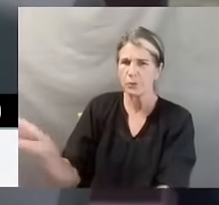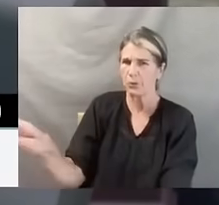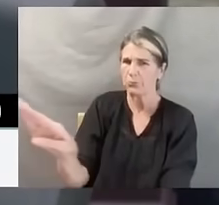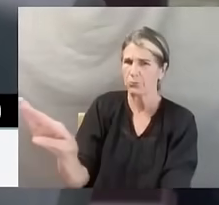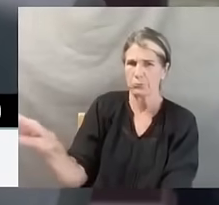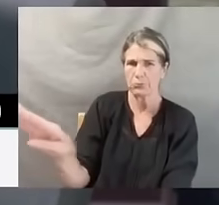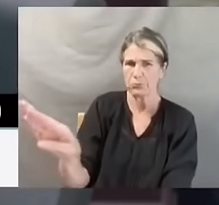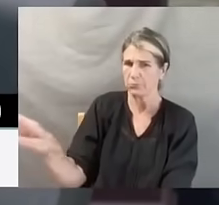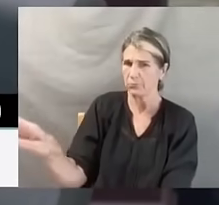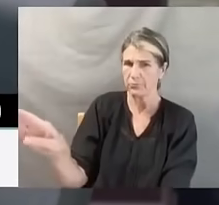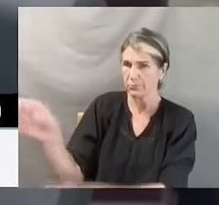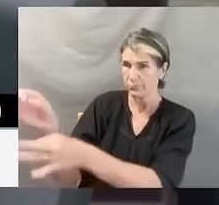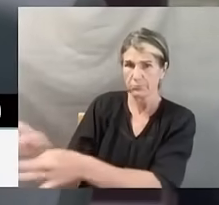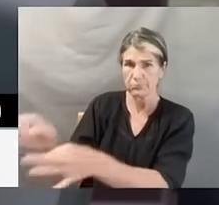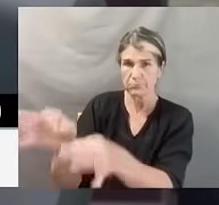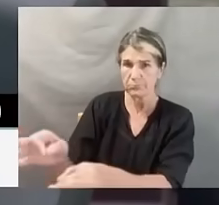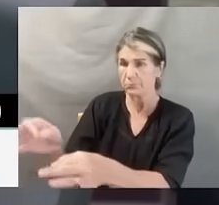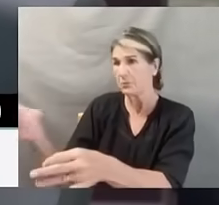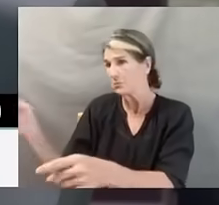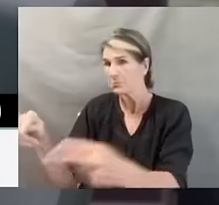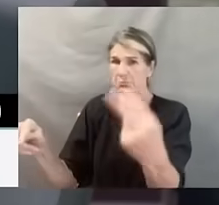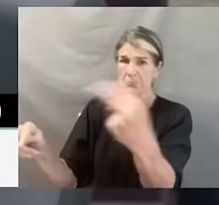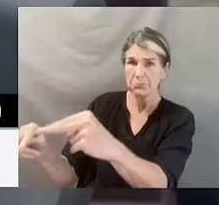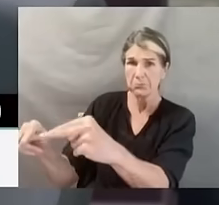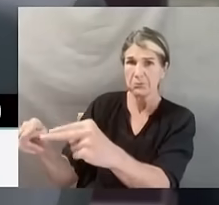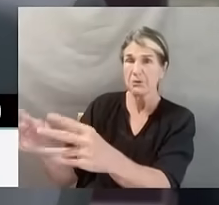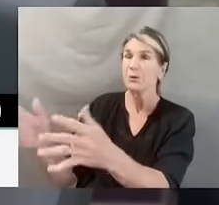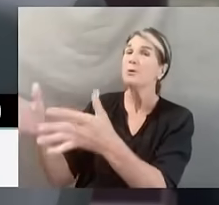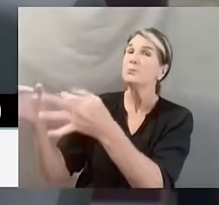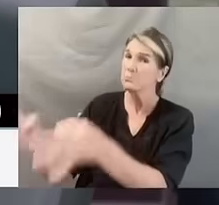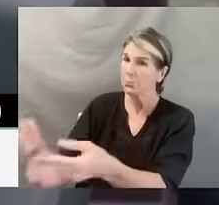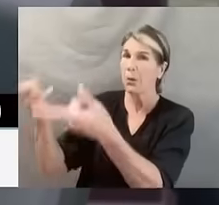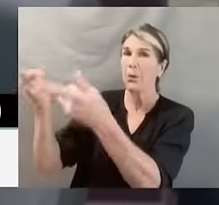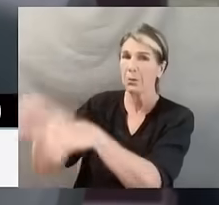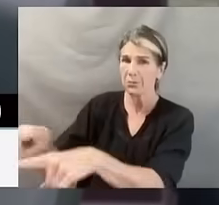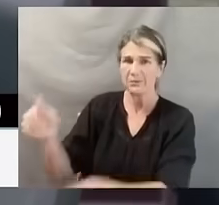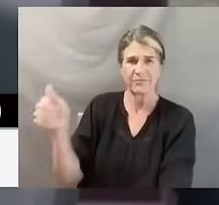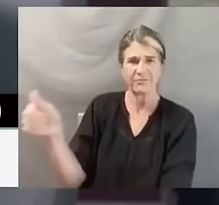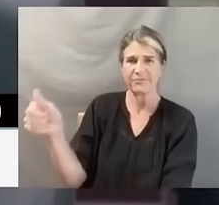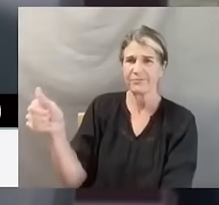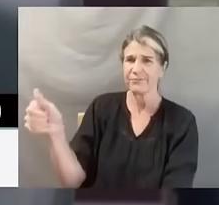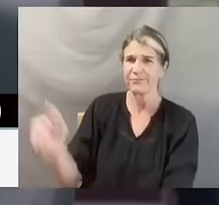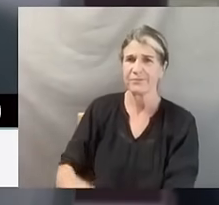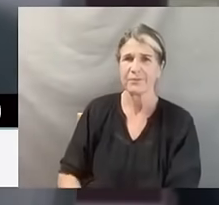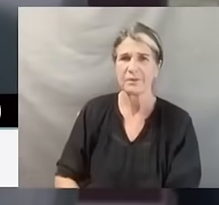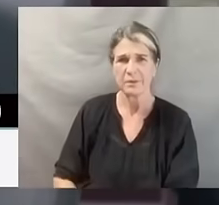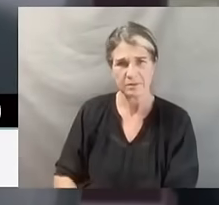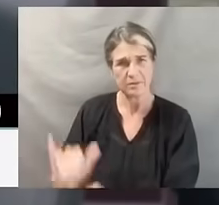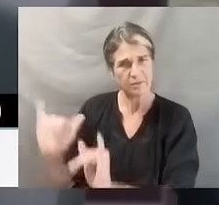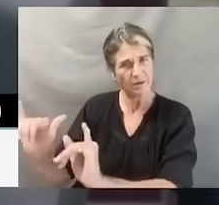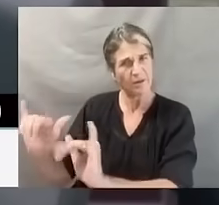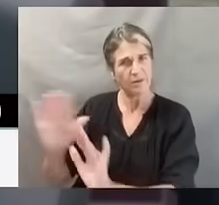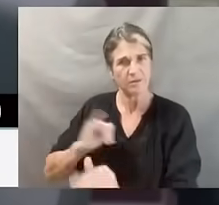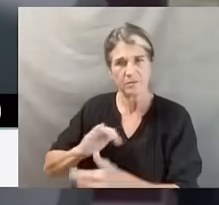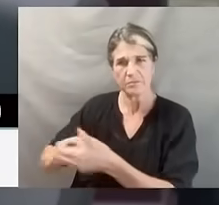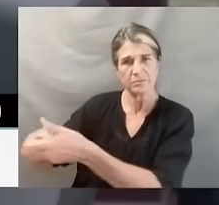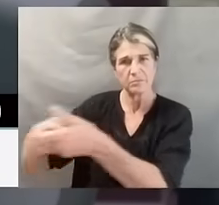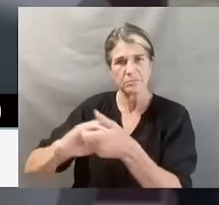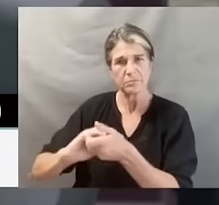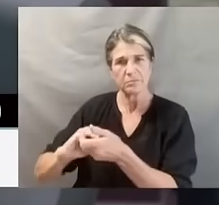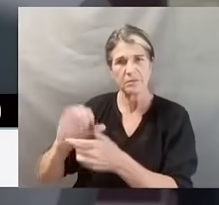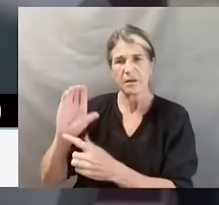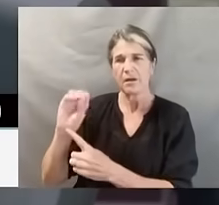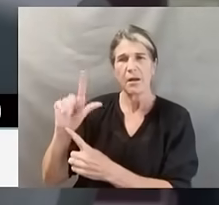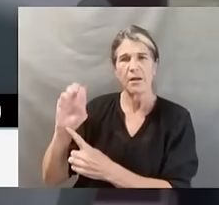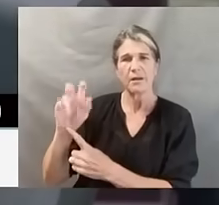And this is a collaborative type of approach that contrasts sharply with the NDP's record. By focusing